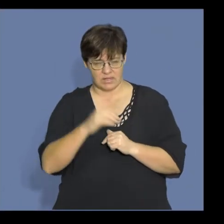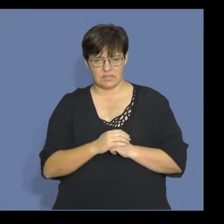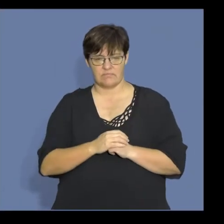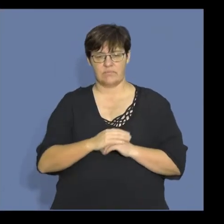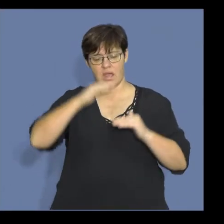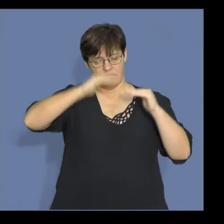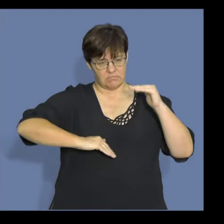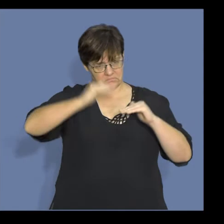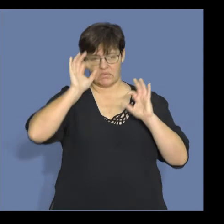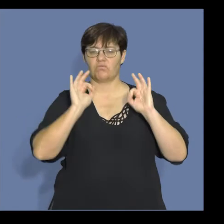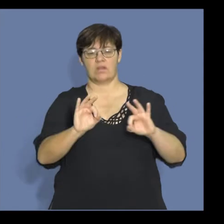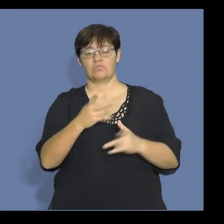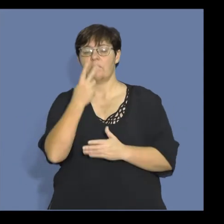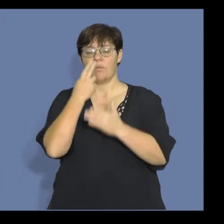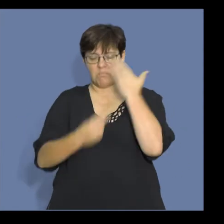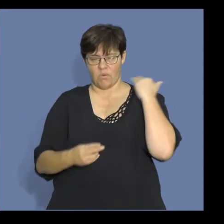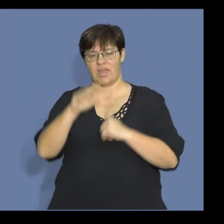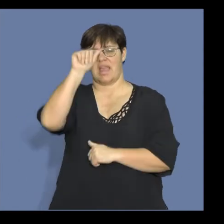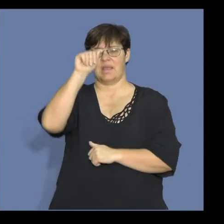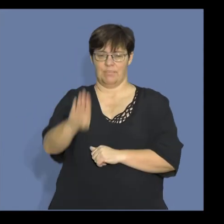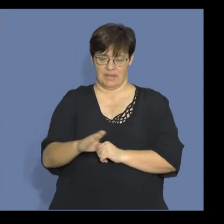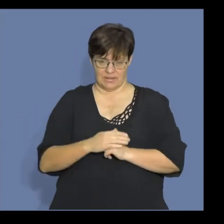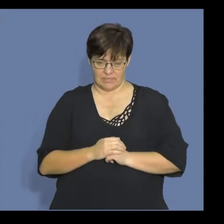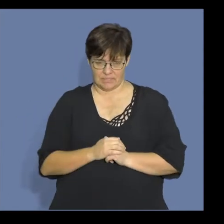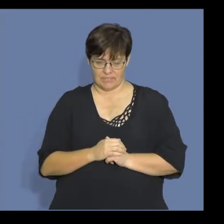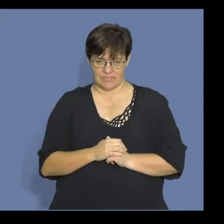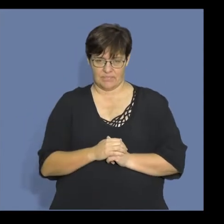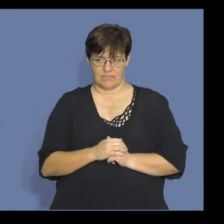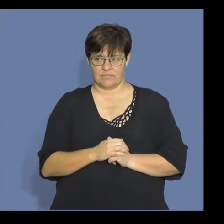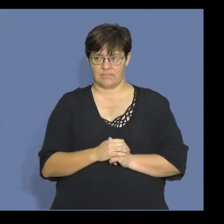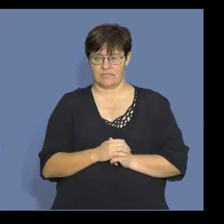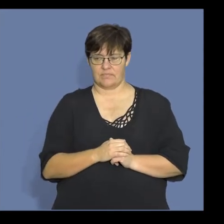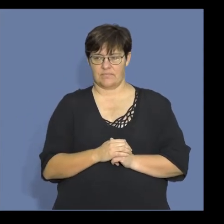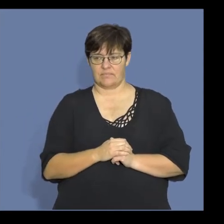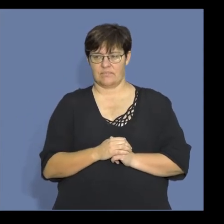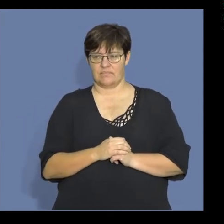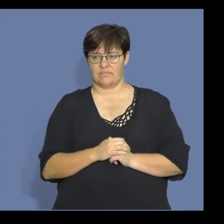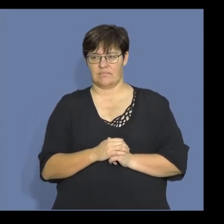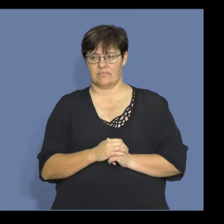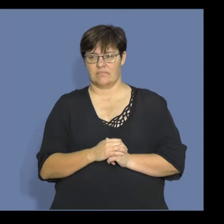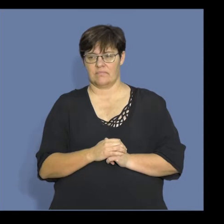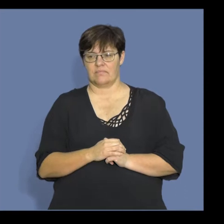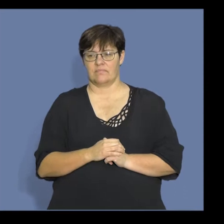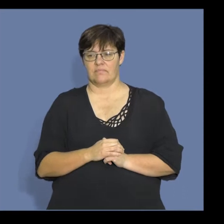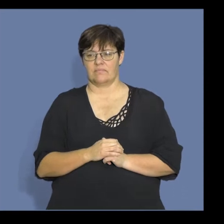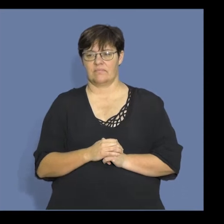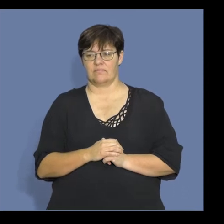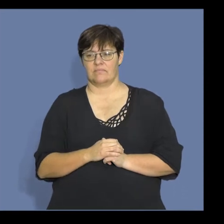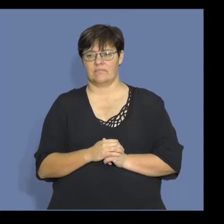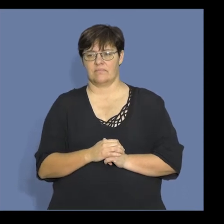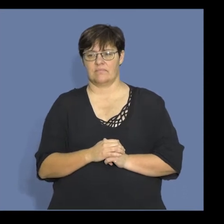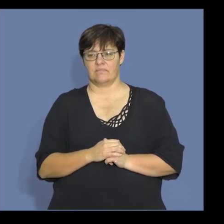correct, altitude is correct. So it's both A and B are correct in this